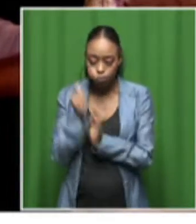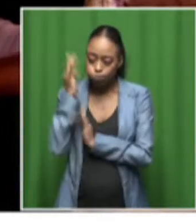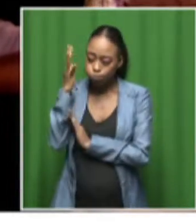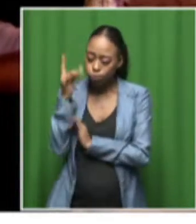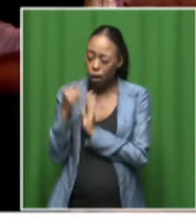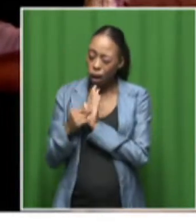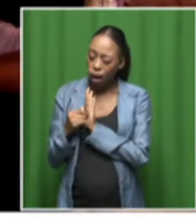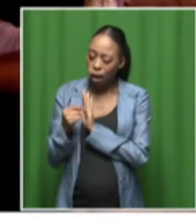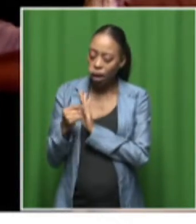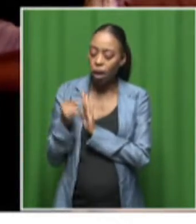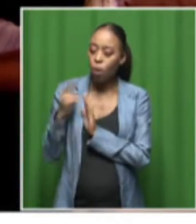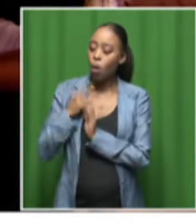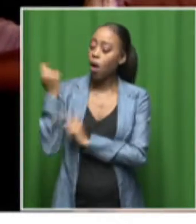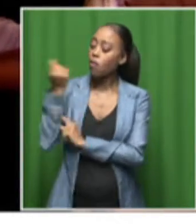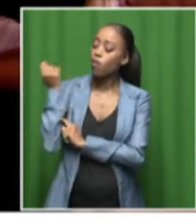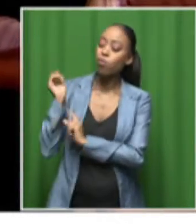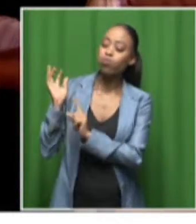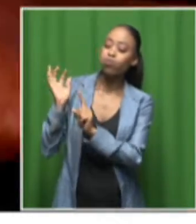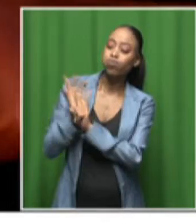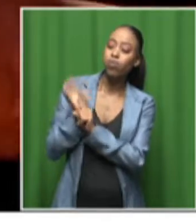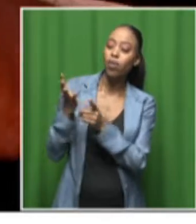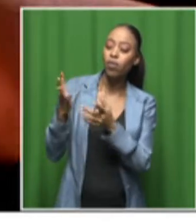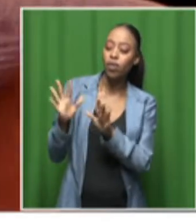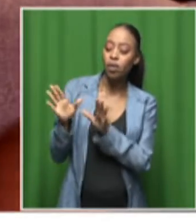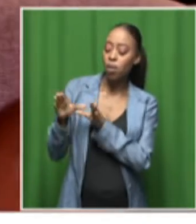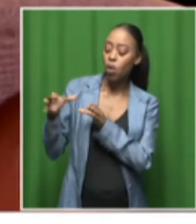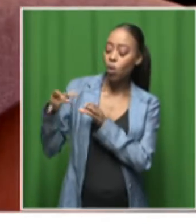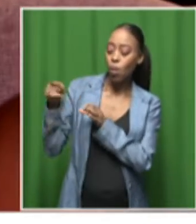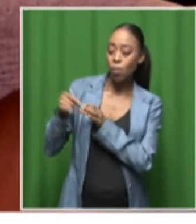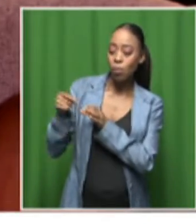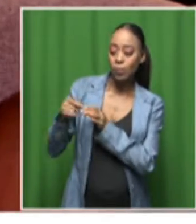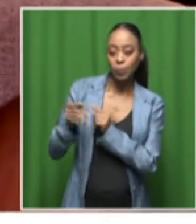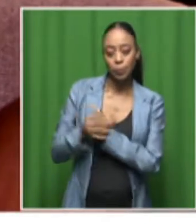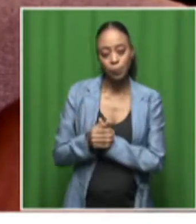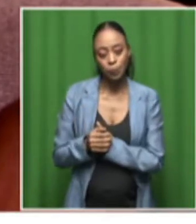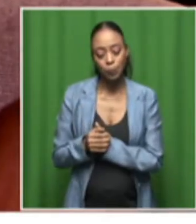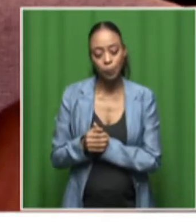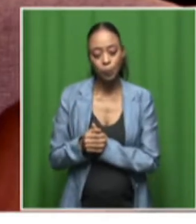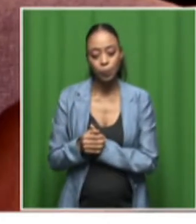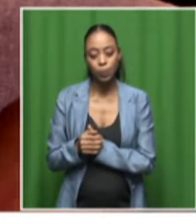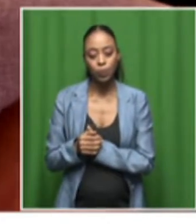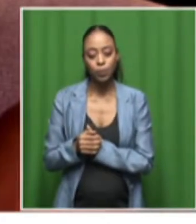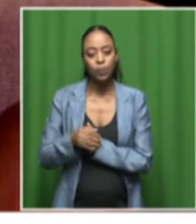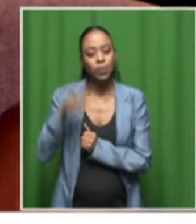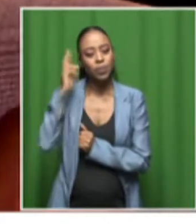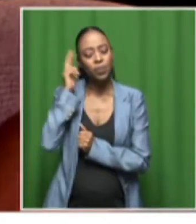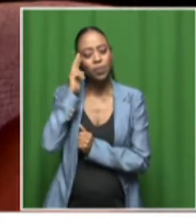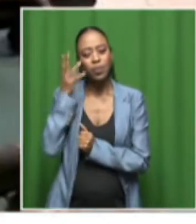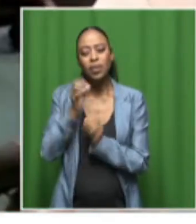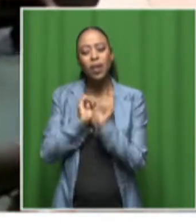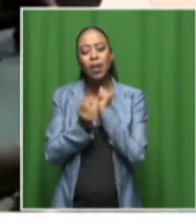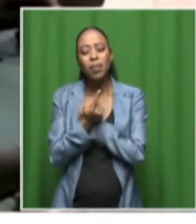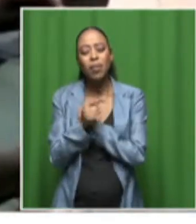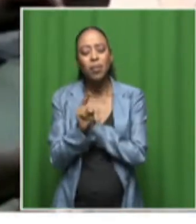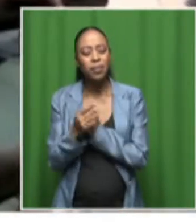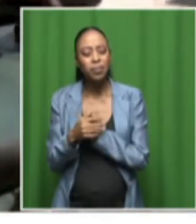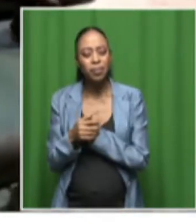weeks after their village was attacked by non-state armed groups. Do you remember what